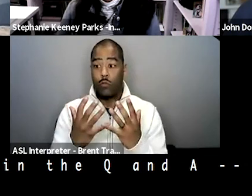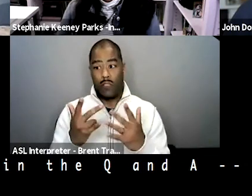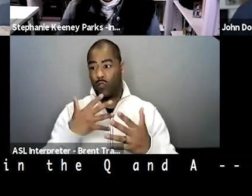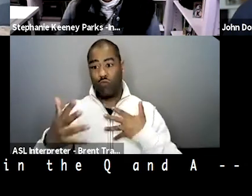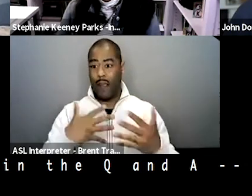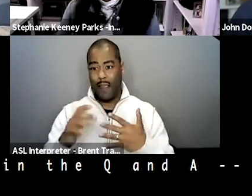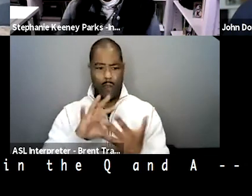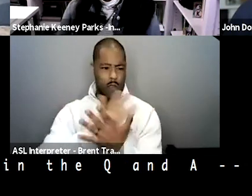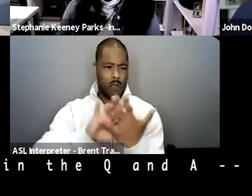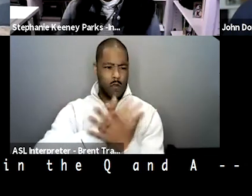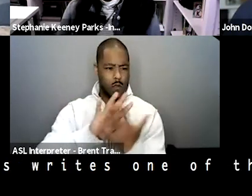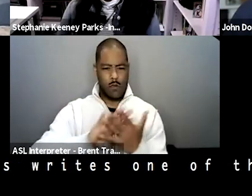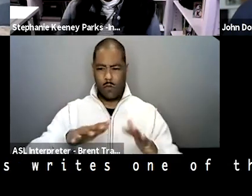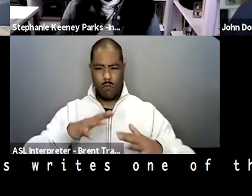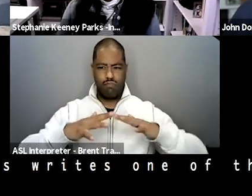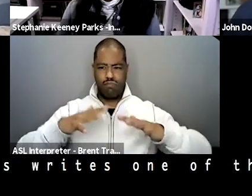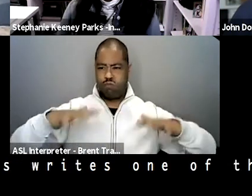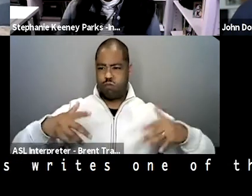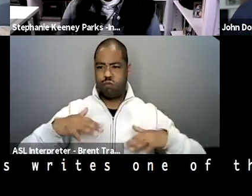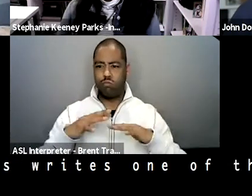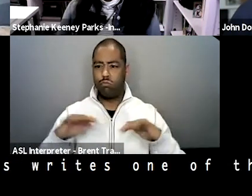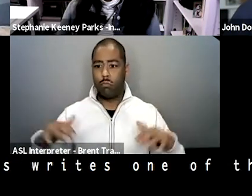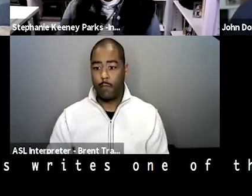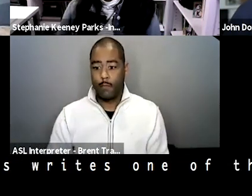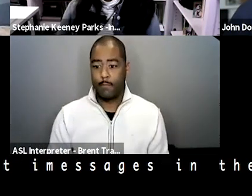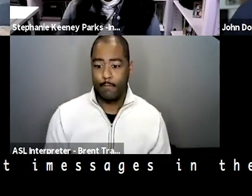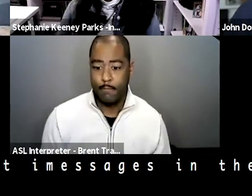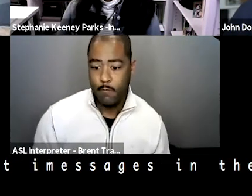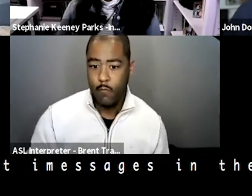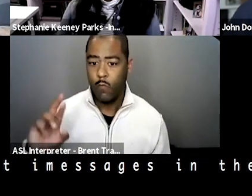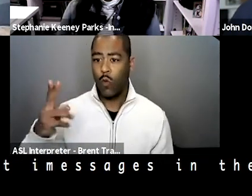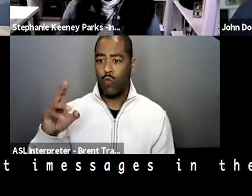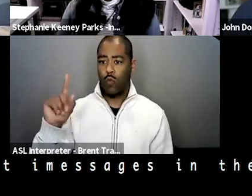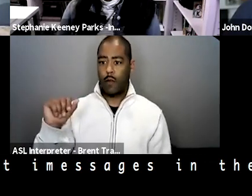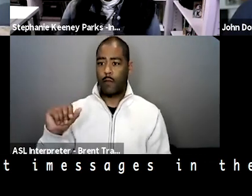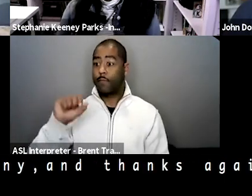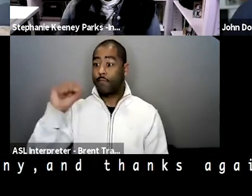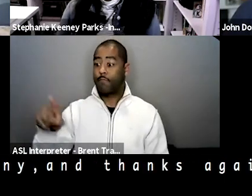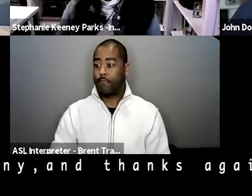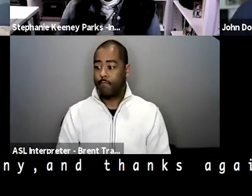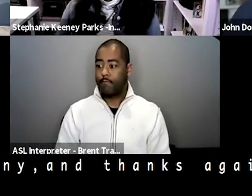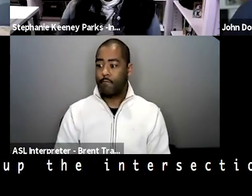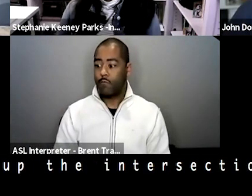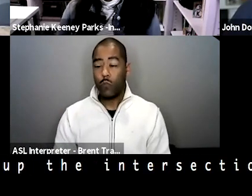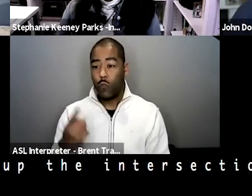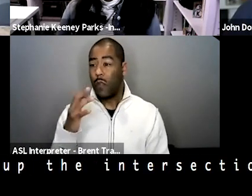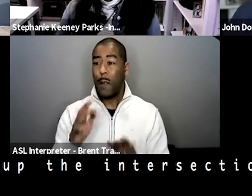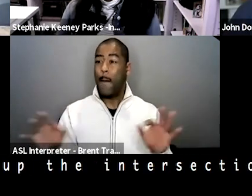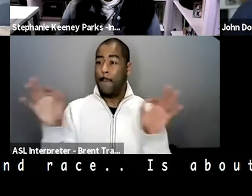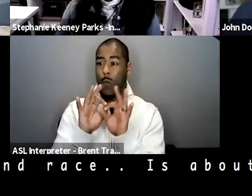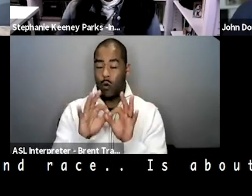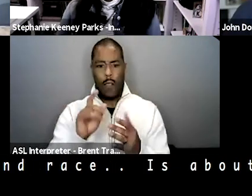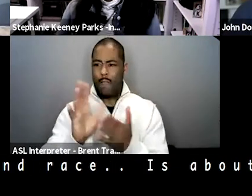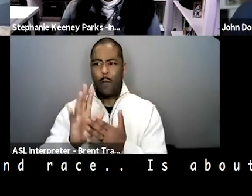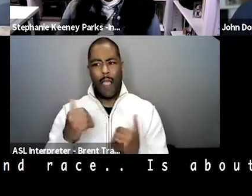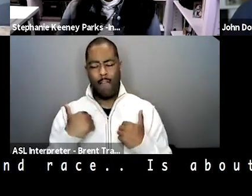came up in the Q&A, one of the attendees writes, one of the most important messages in the film among many, and